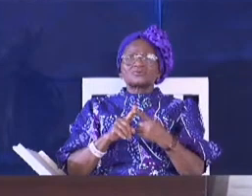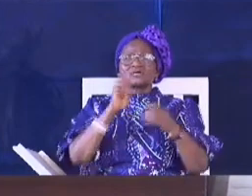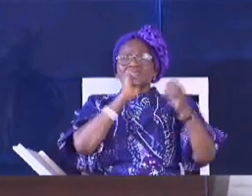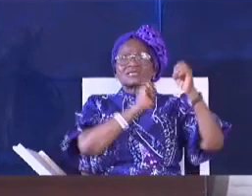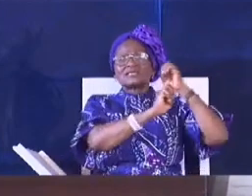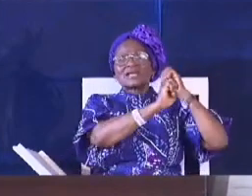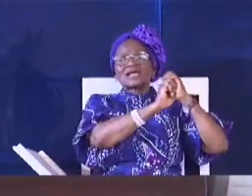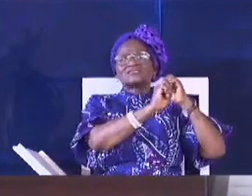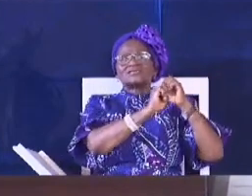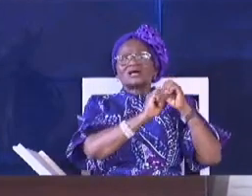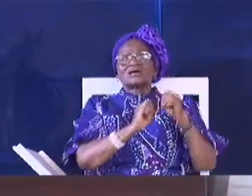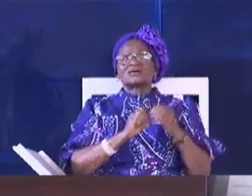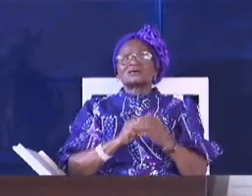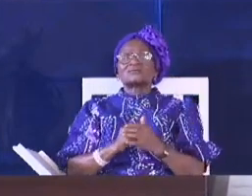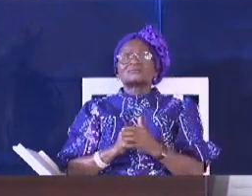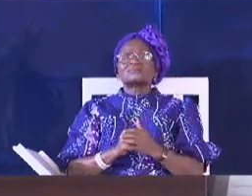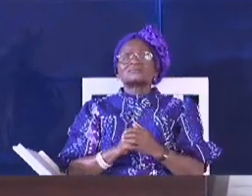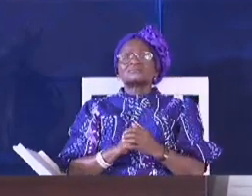Elijah.